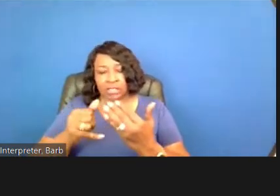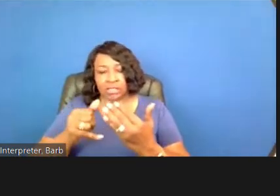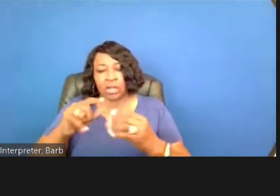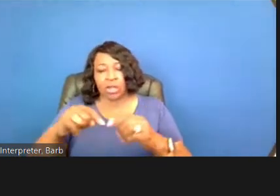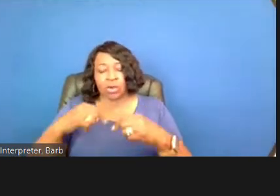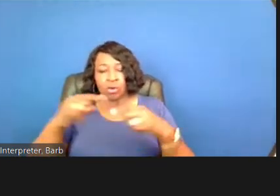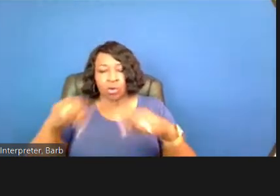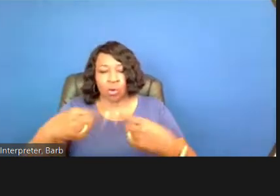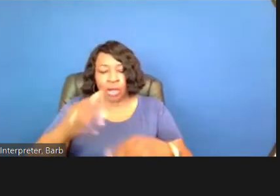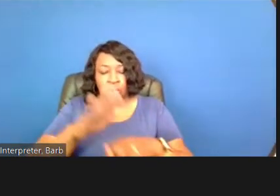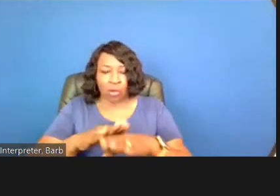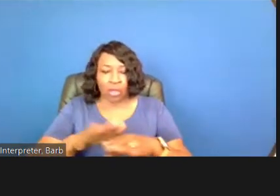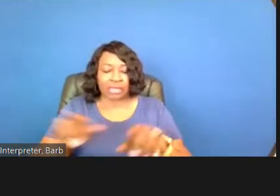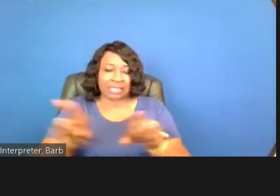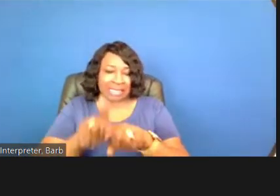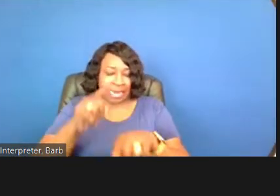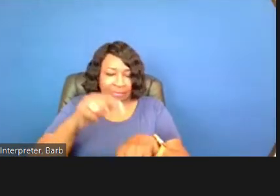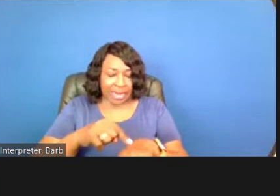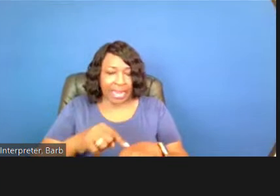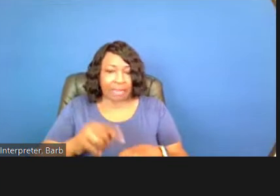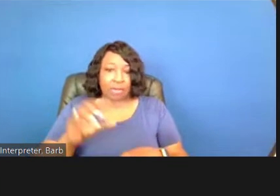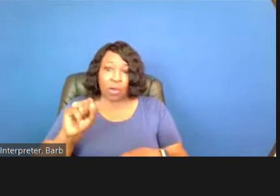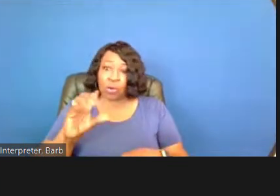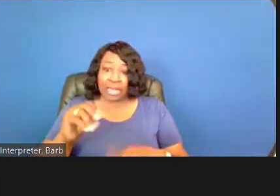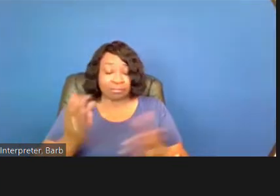So there you go.